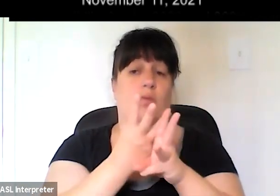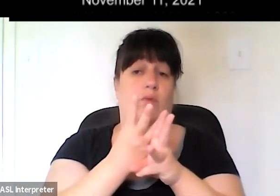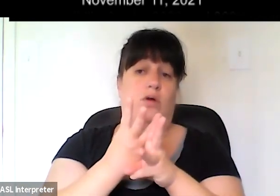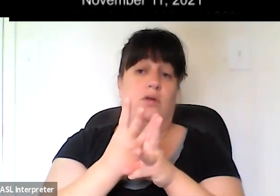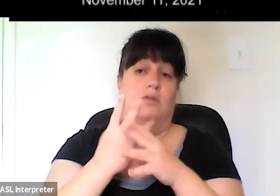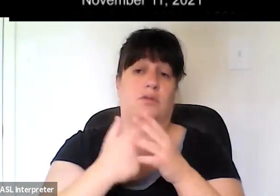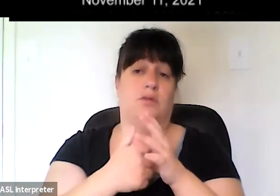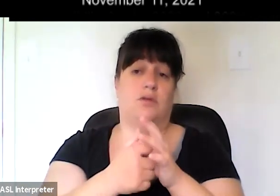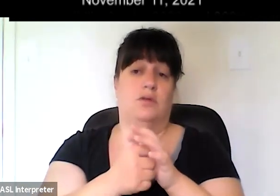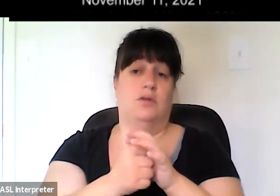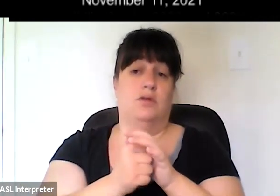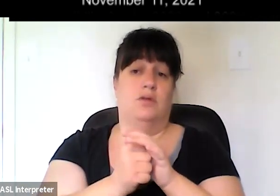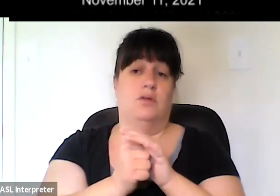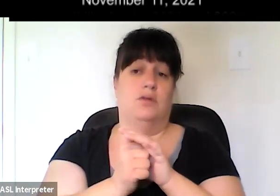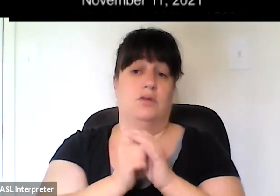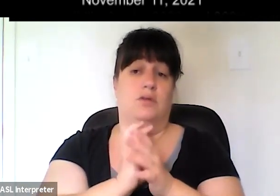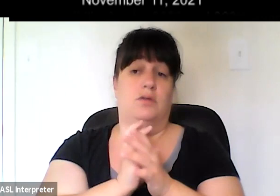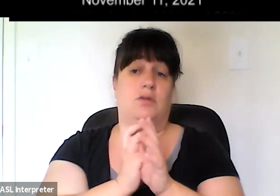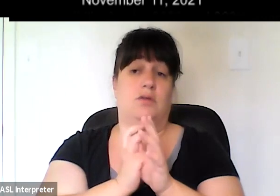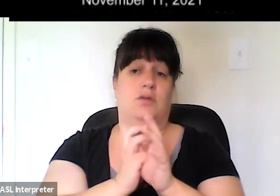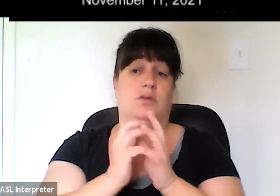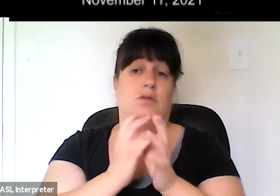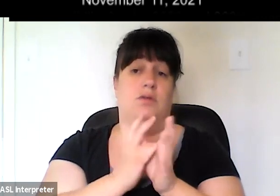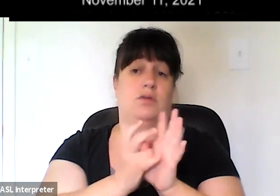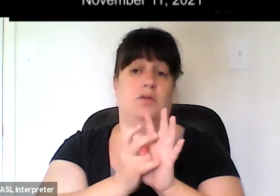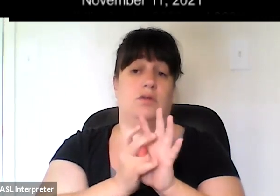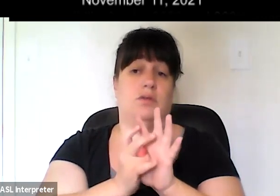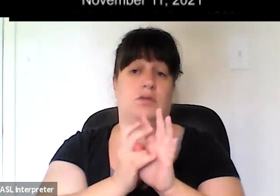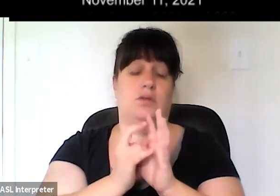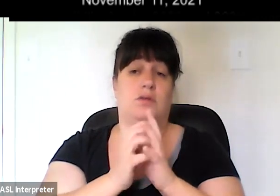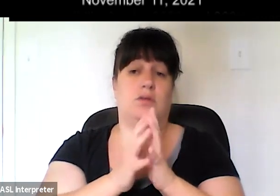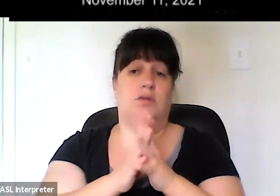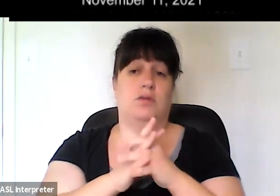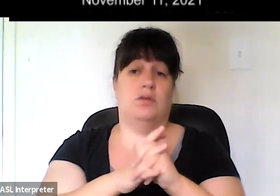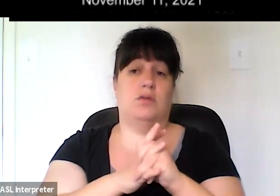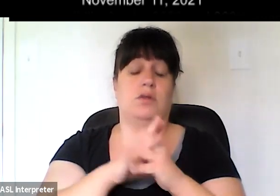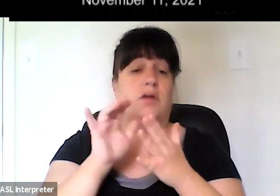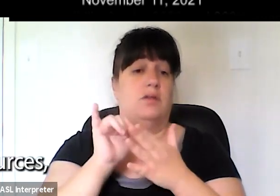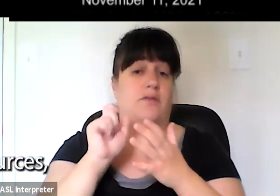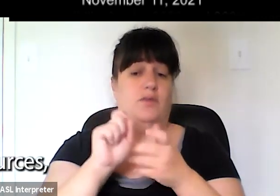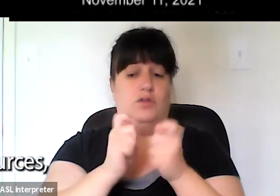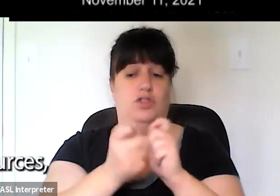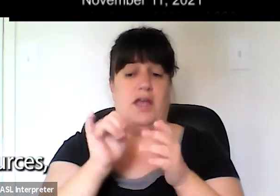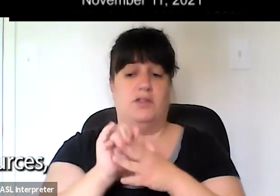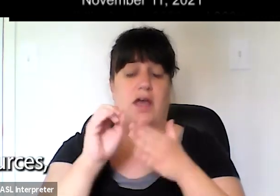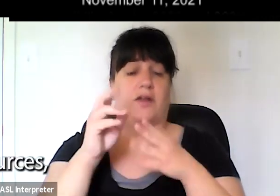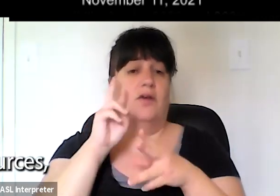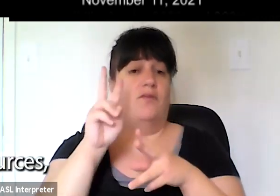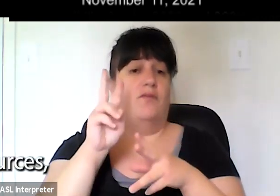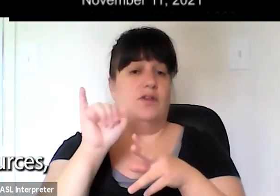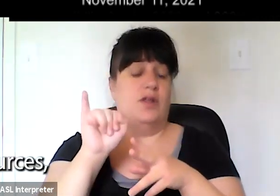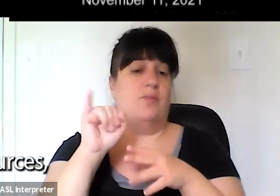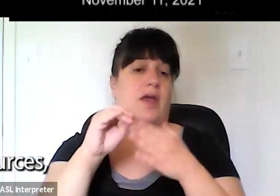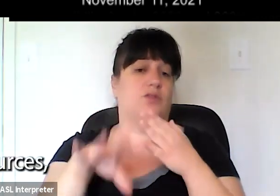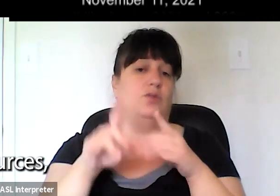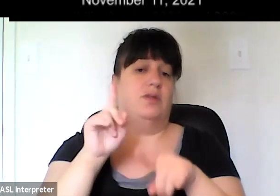students who are in STEM and are not visually impaired cannot be in this field. Second would be addressing